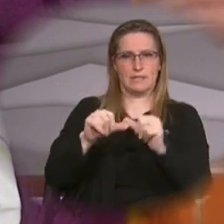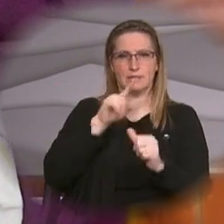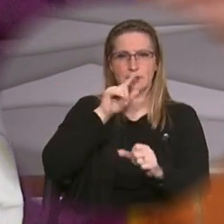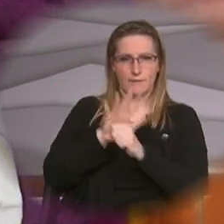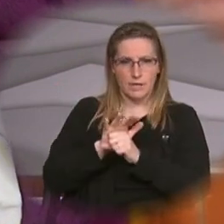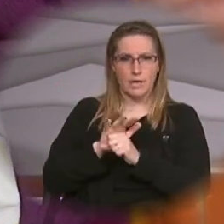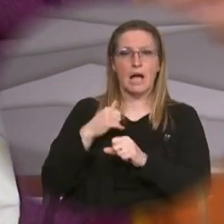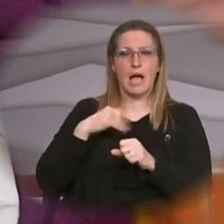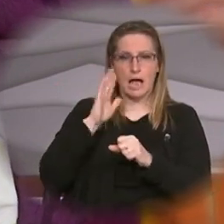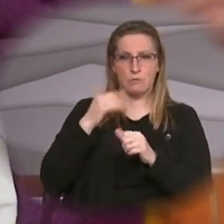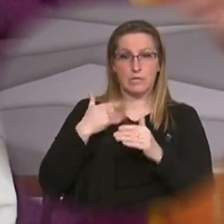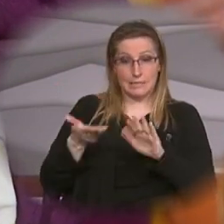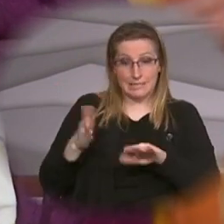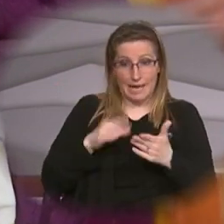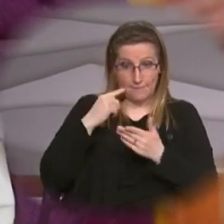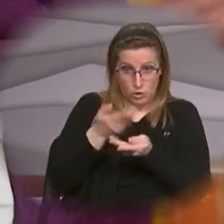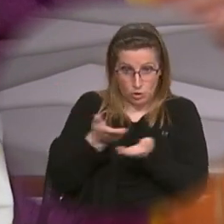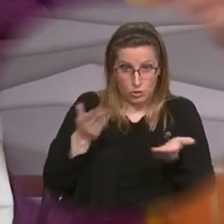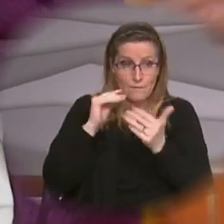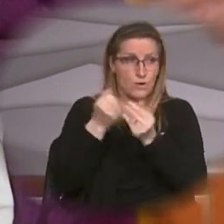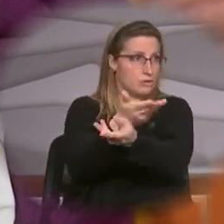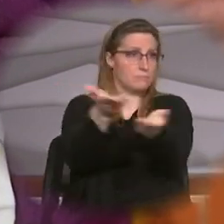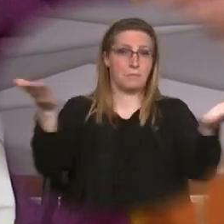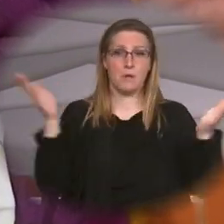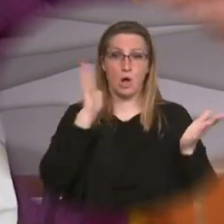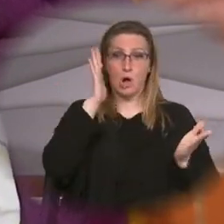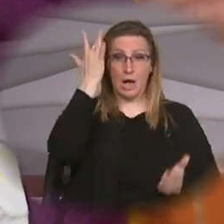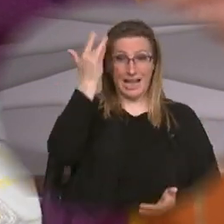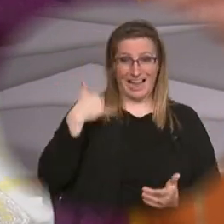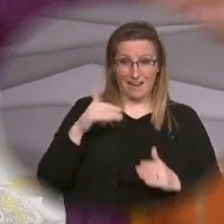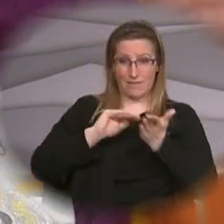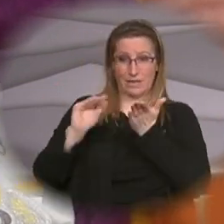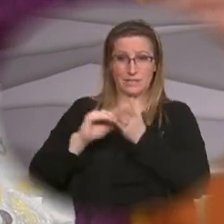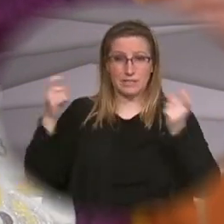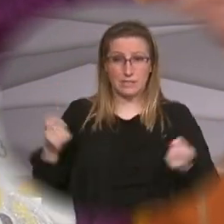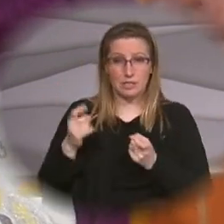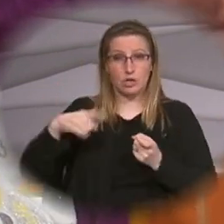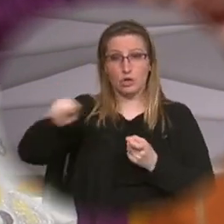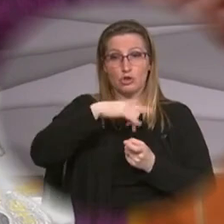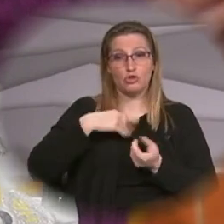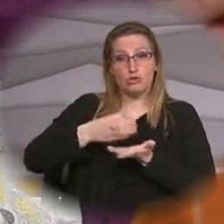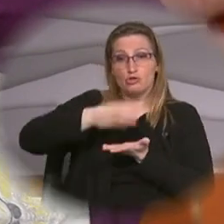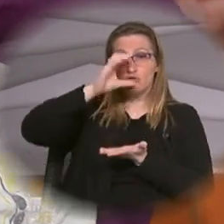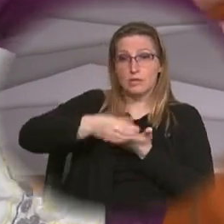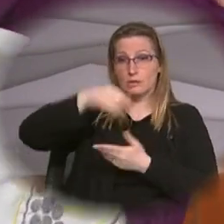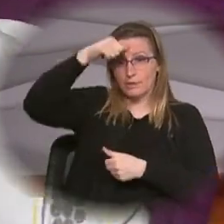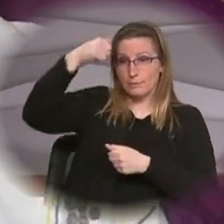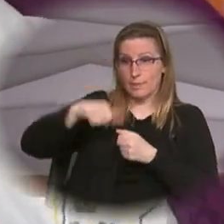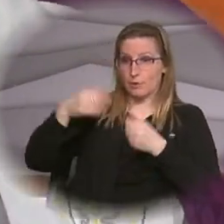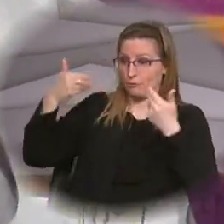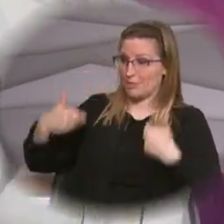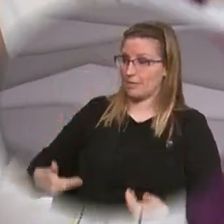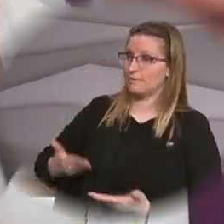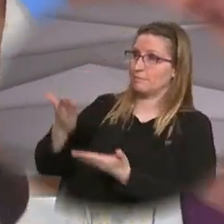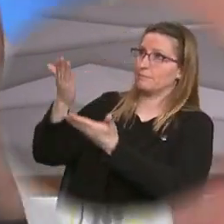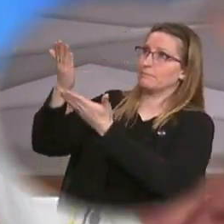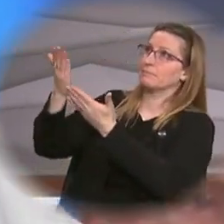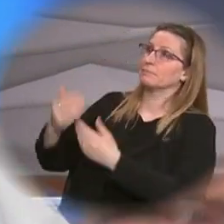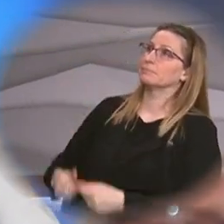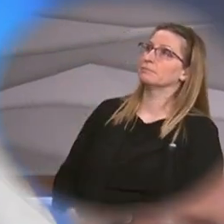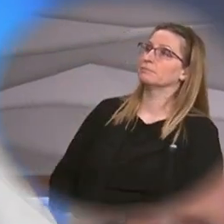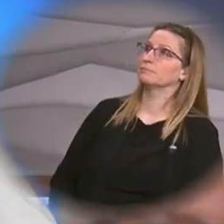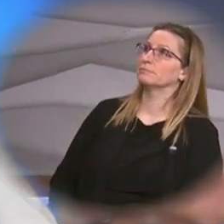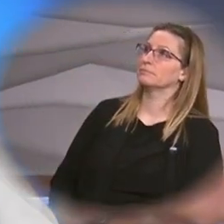covenant, which will be poured out for you, and for many, for the forgiveness of sins. Do this in memory of me.